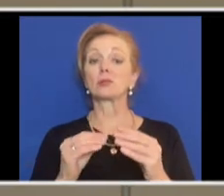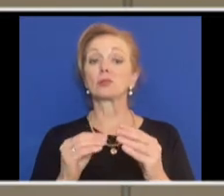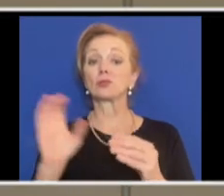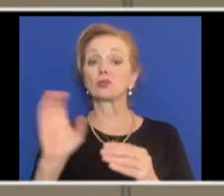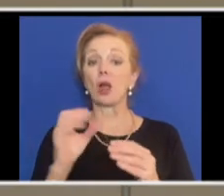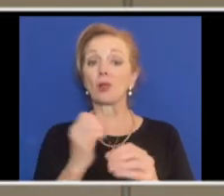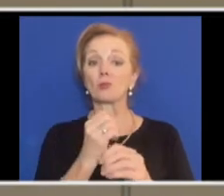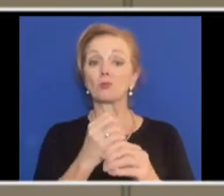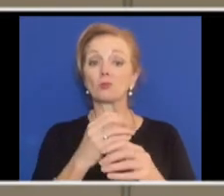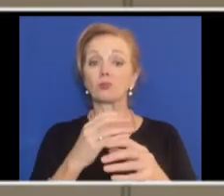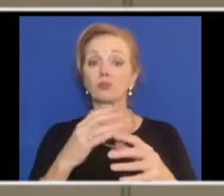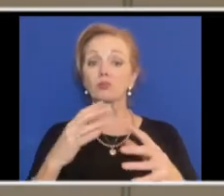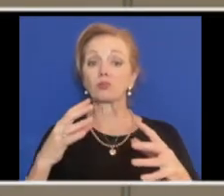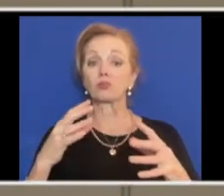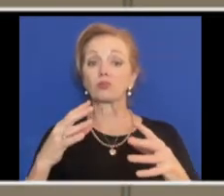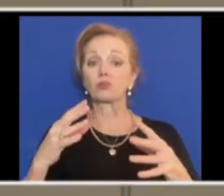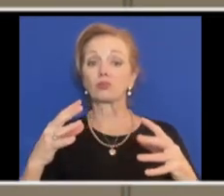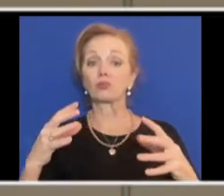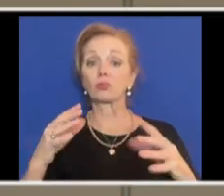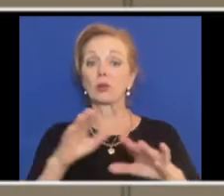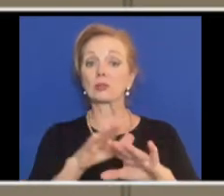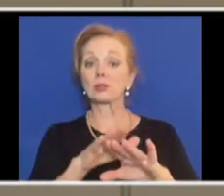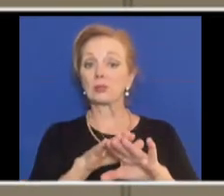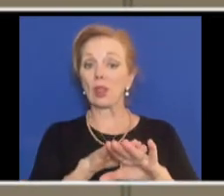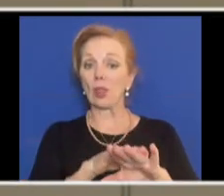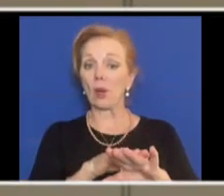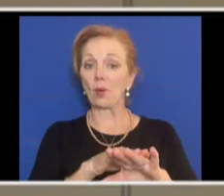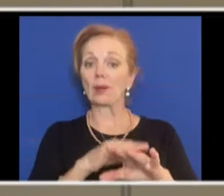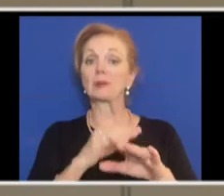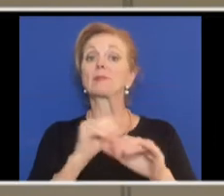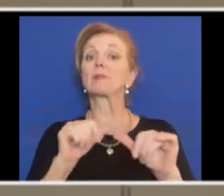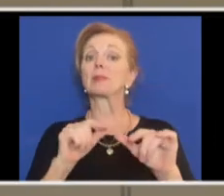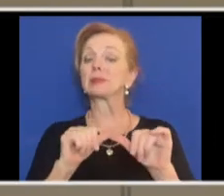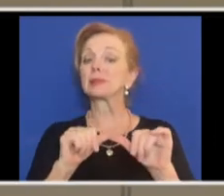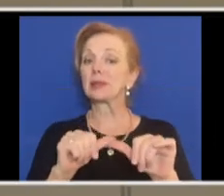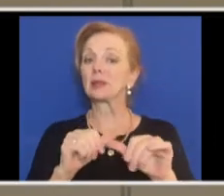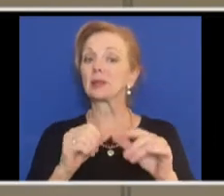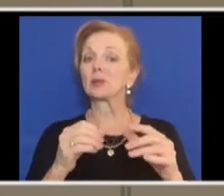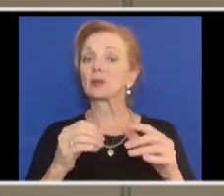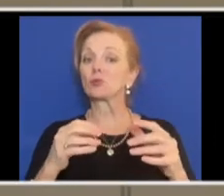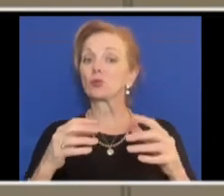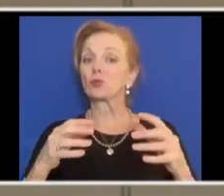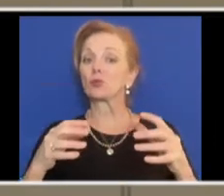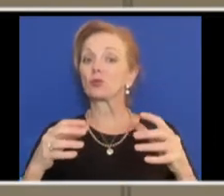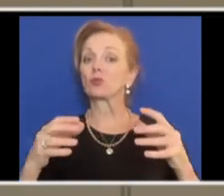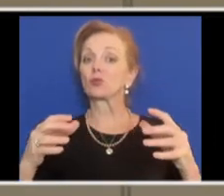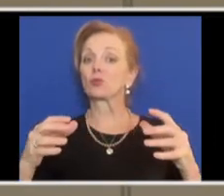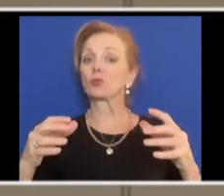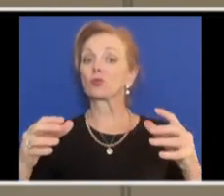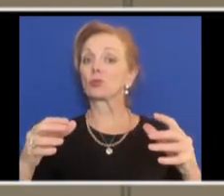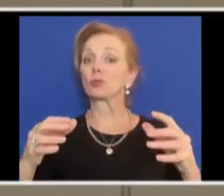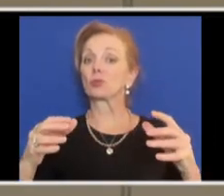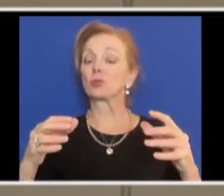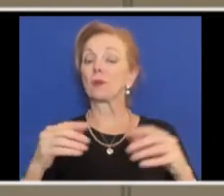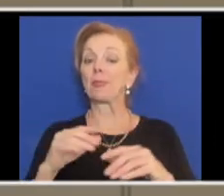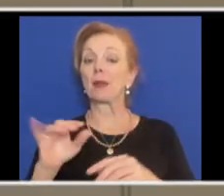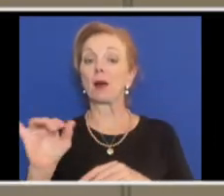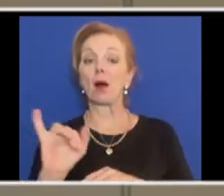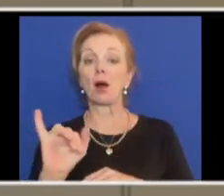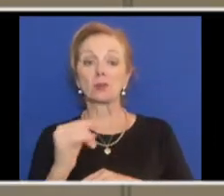slowing it is steadily increasing um we also told through the